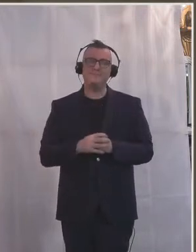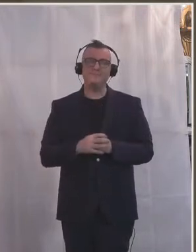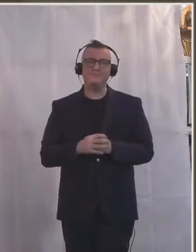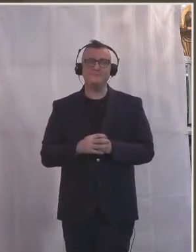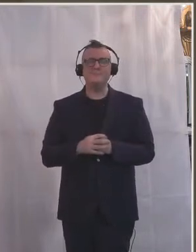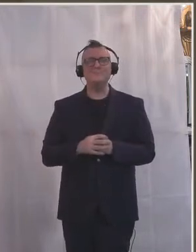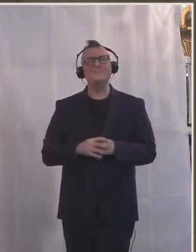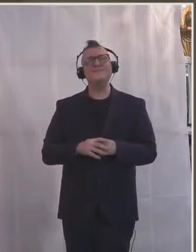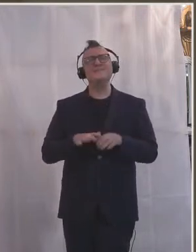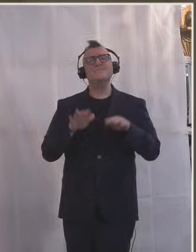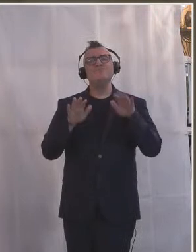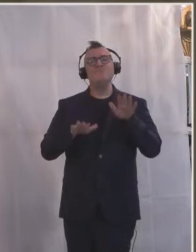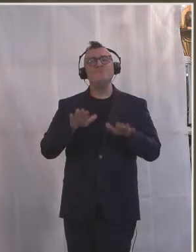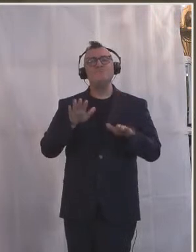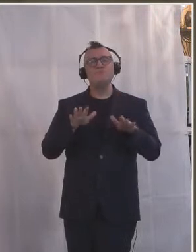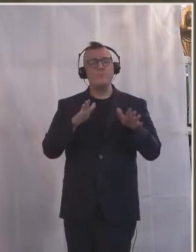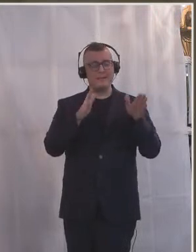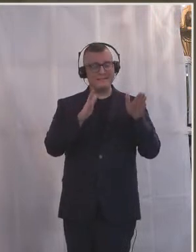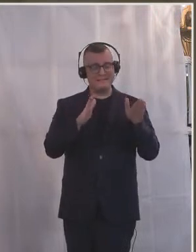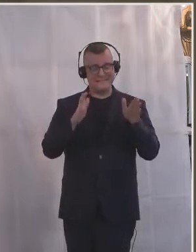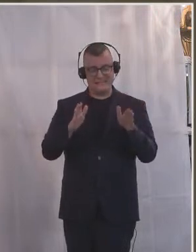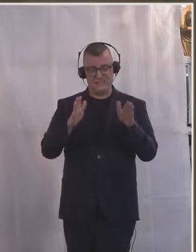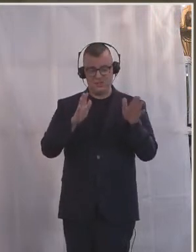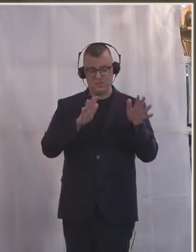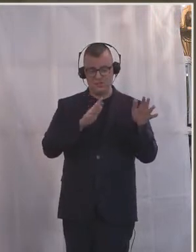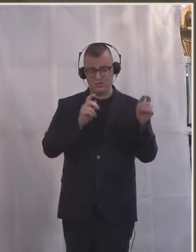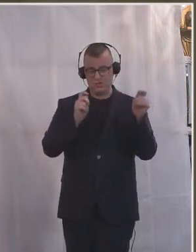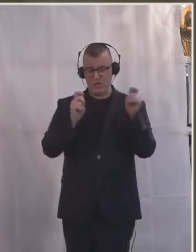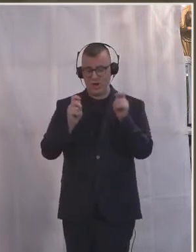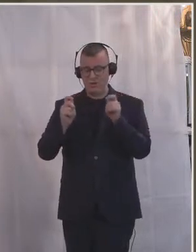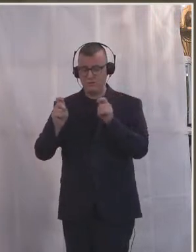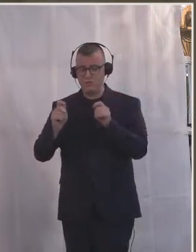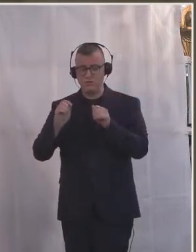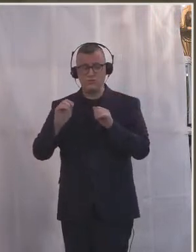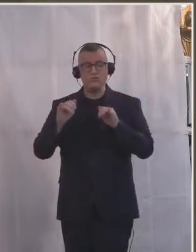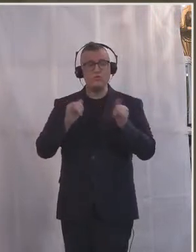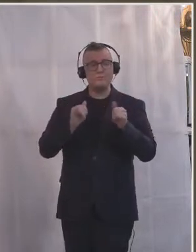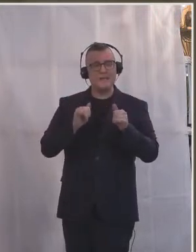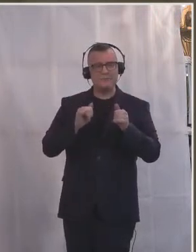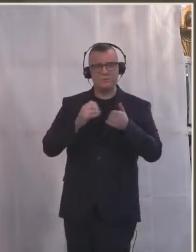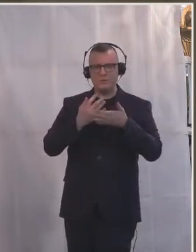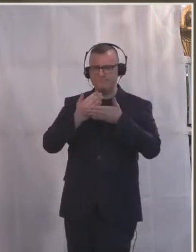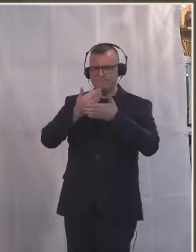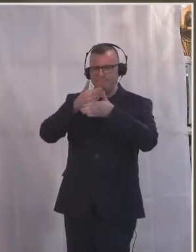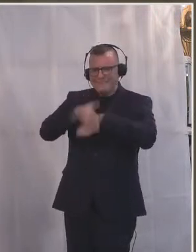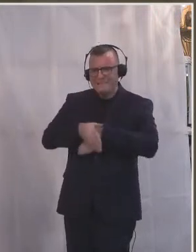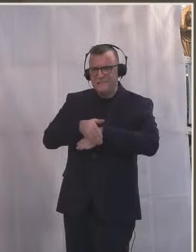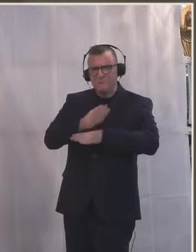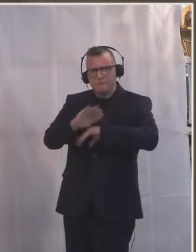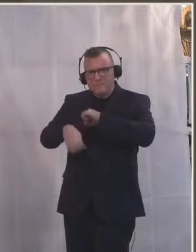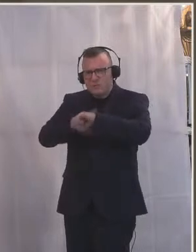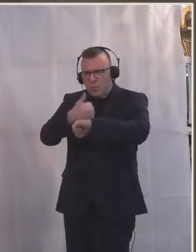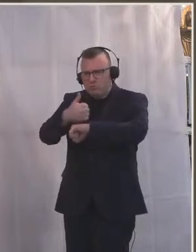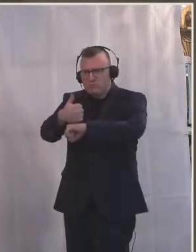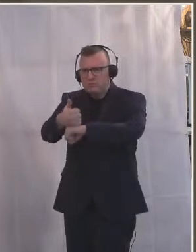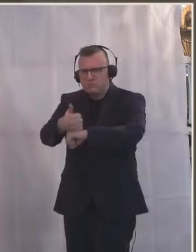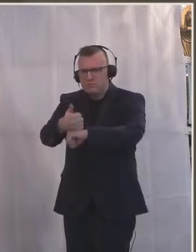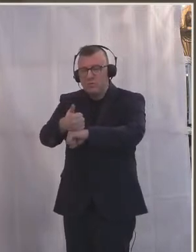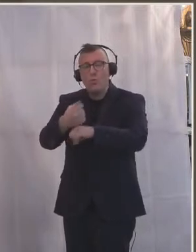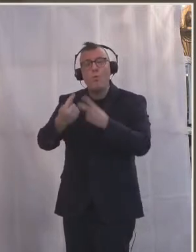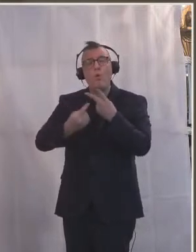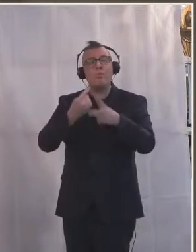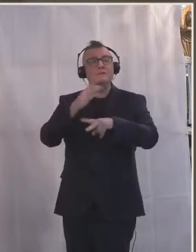Much like the changing seasons, sometimes we're sowing, sometimes we're reaping. Sometimes we are full